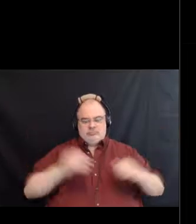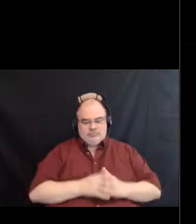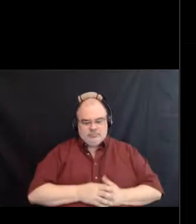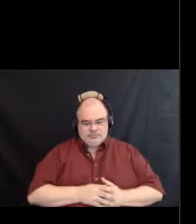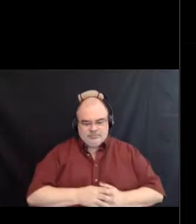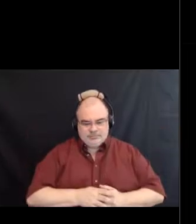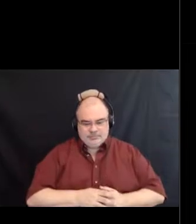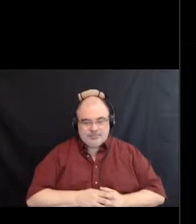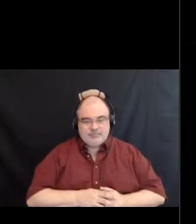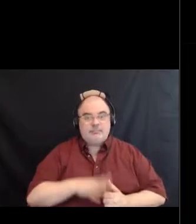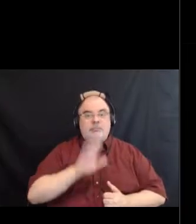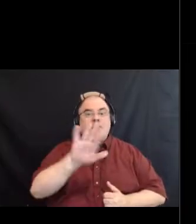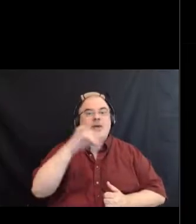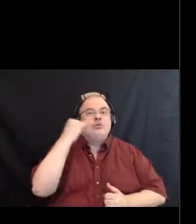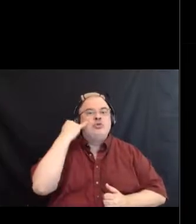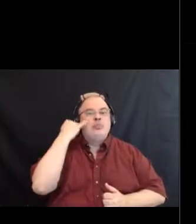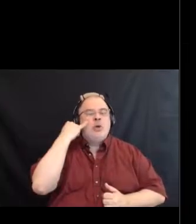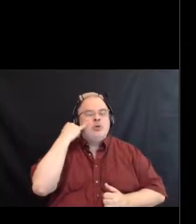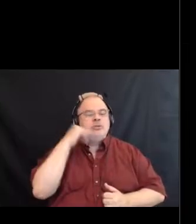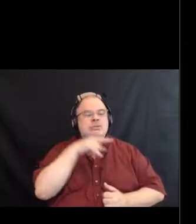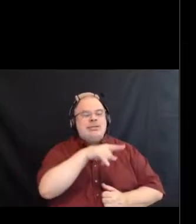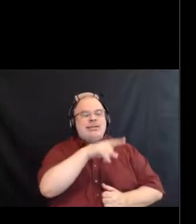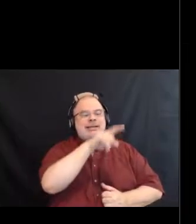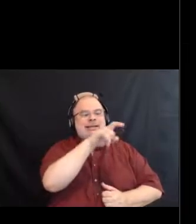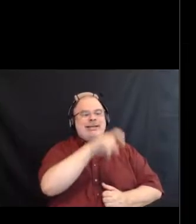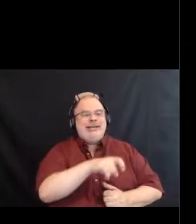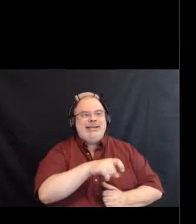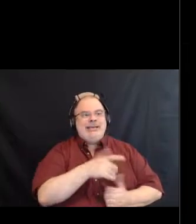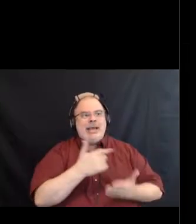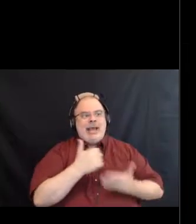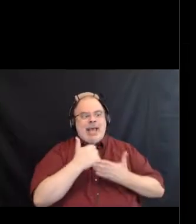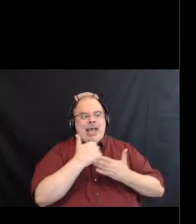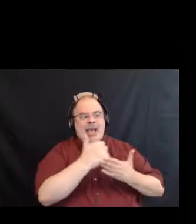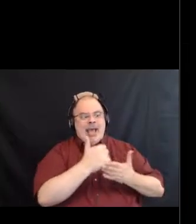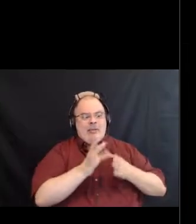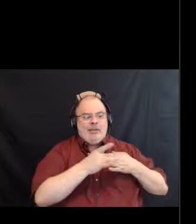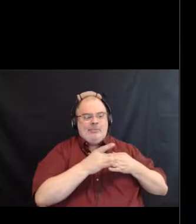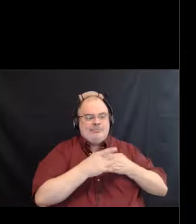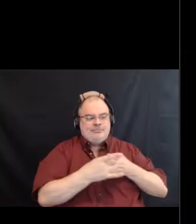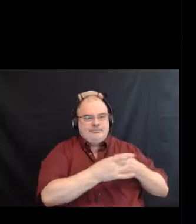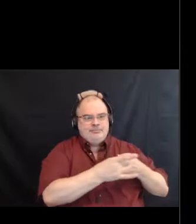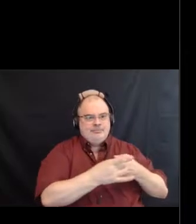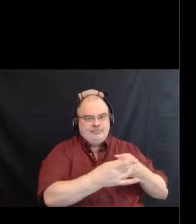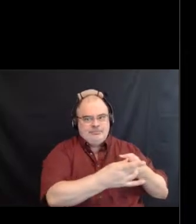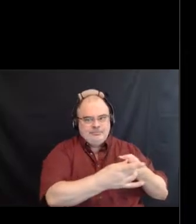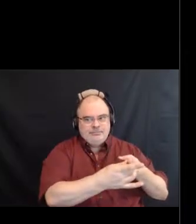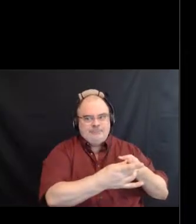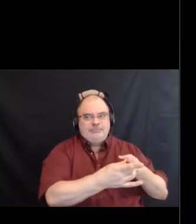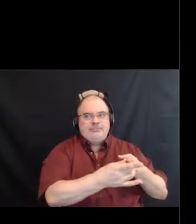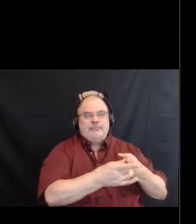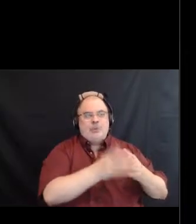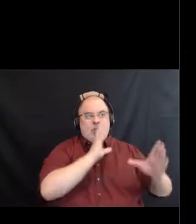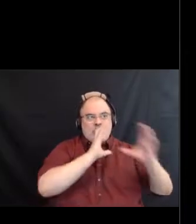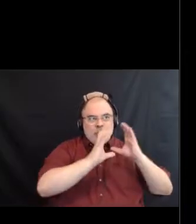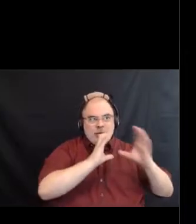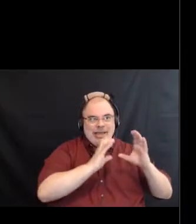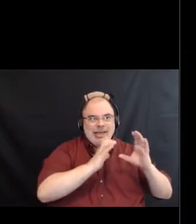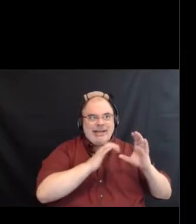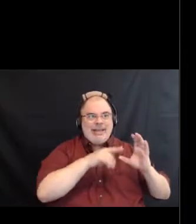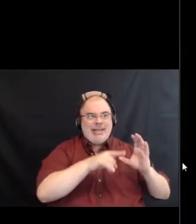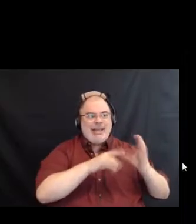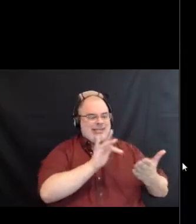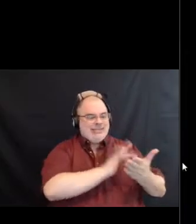let's say that you had somebody that needed assistance navigating or communicating, then a cell phone